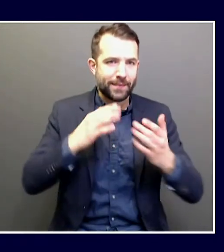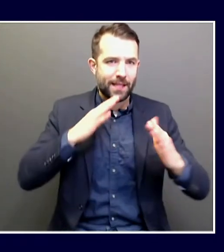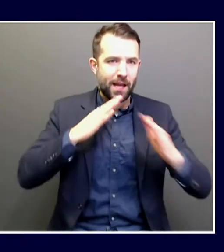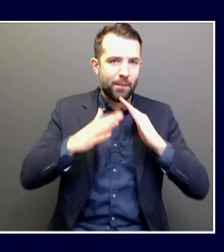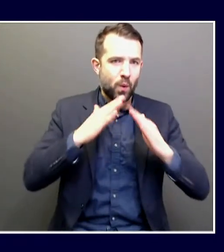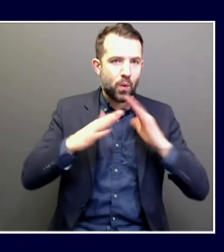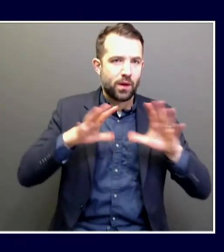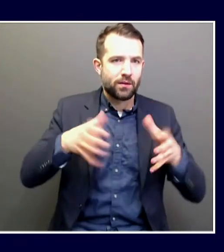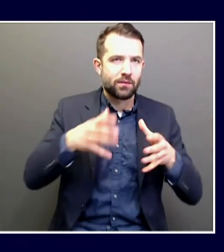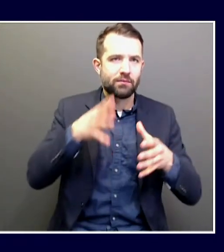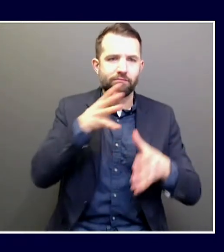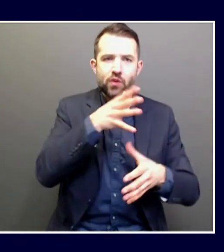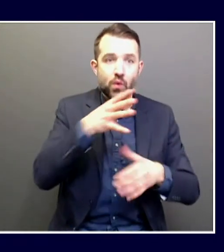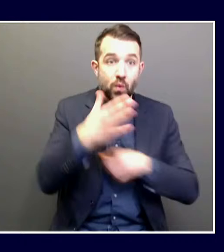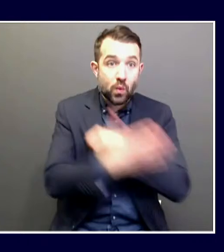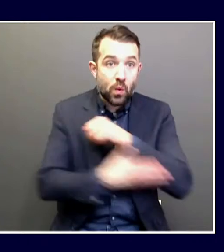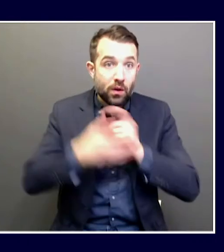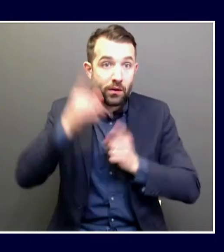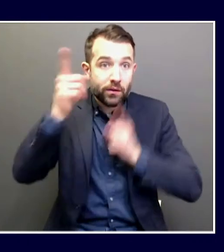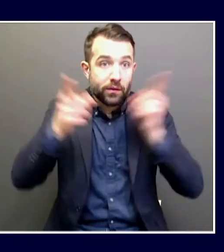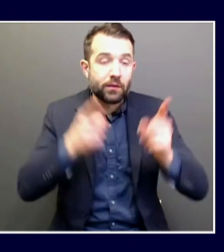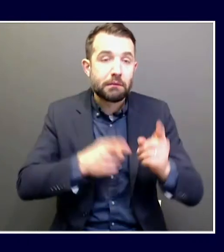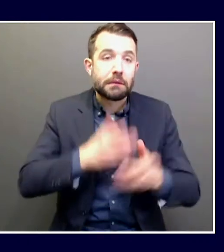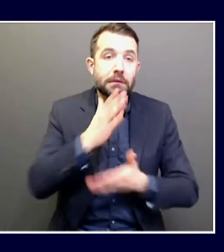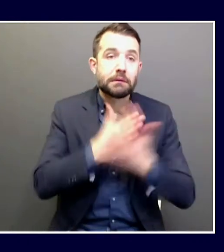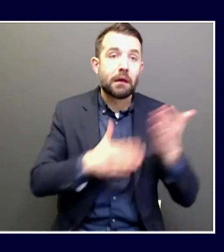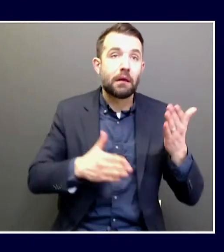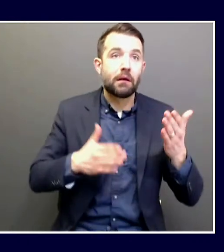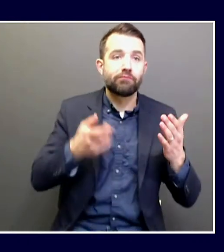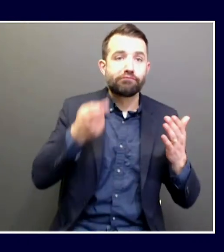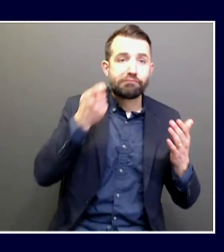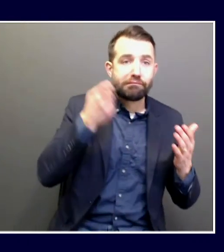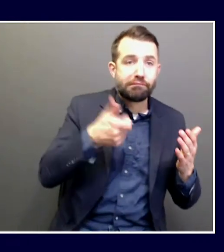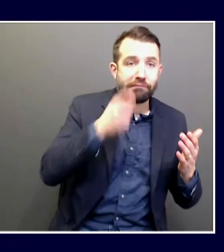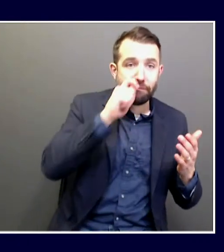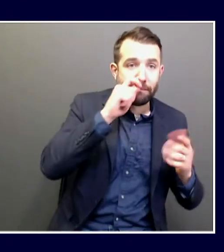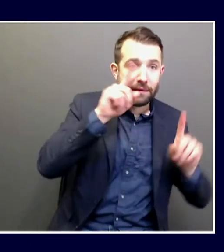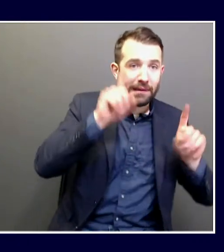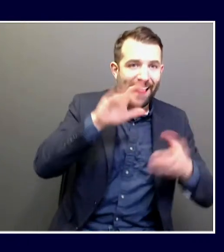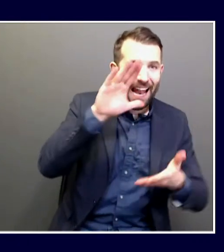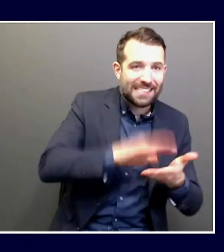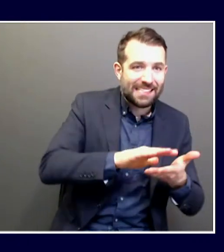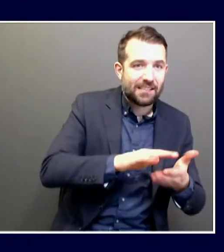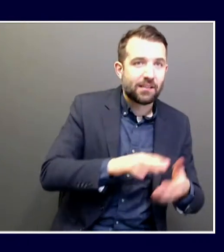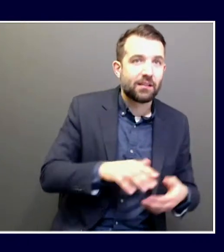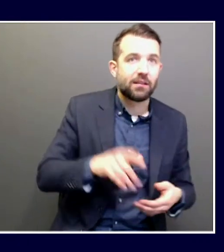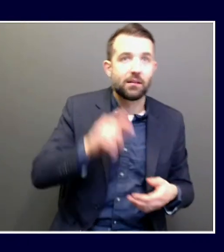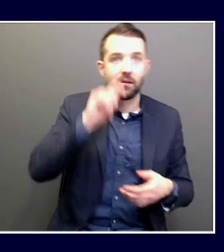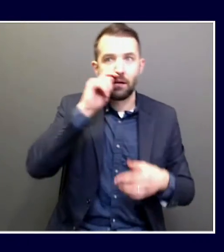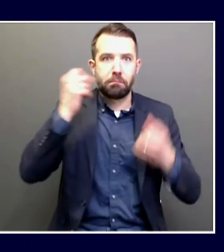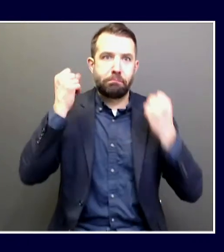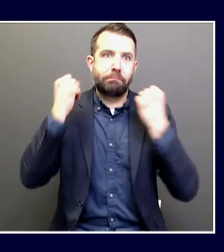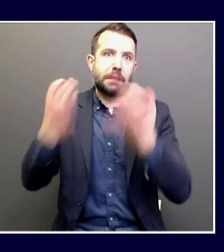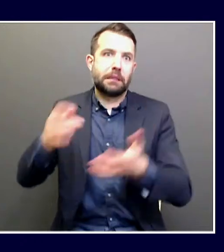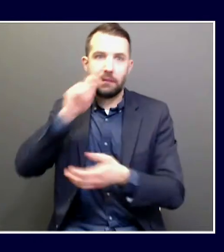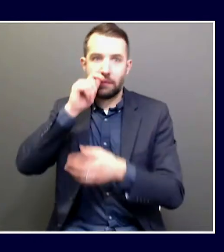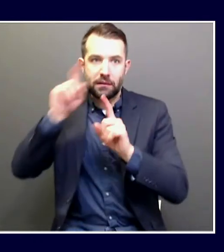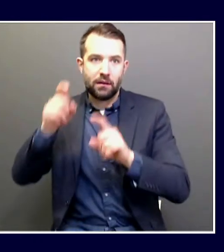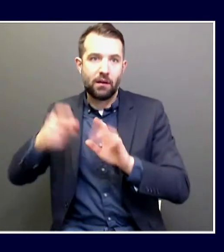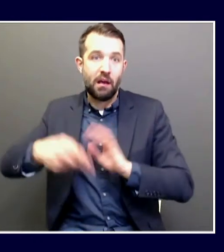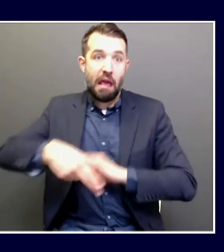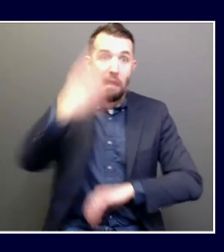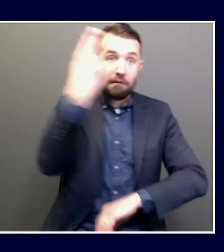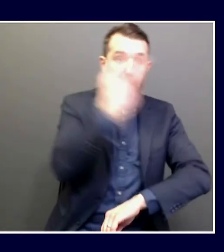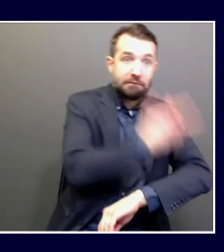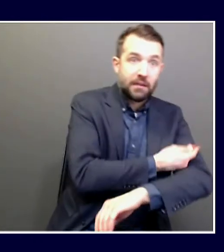with a lot of testing, some with less testing, some with higher vaccination rates, some with lower, et cetera. We cast a very broad net. We think